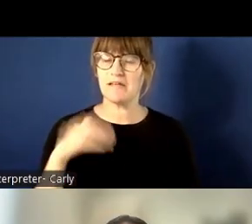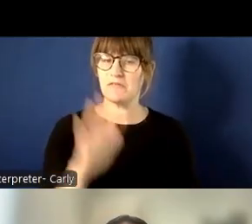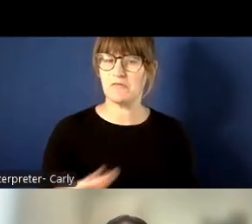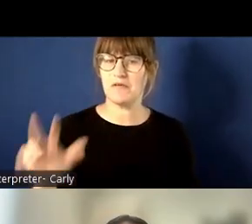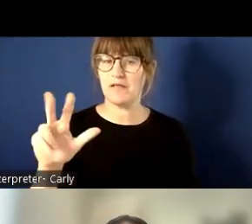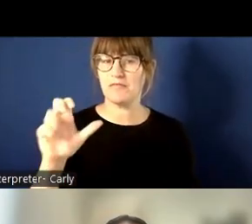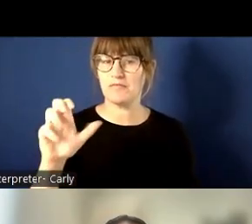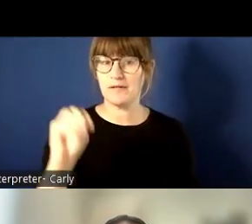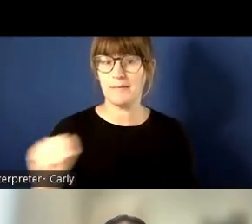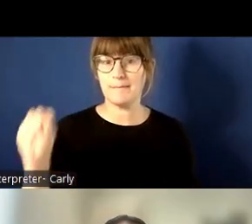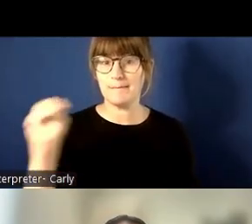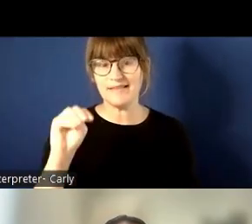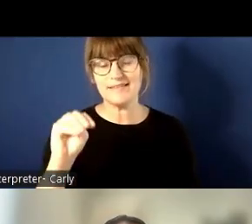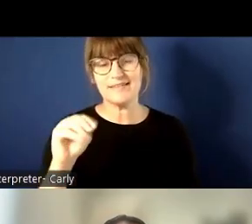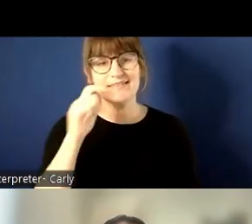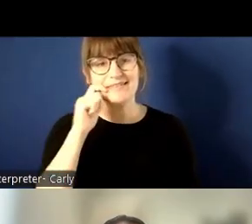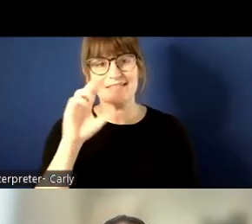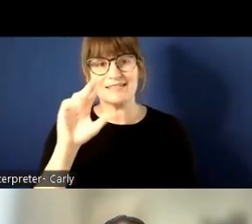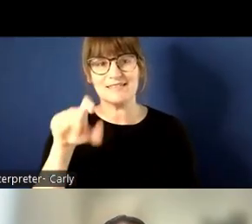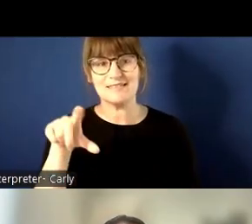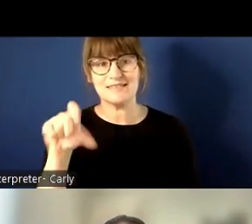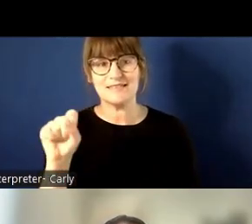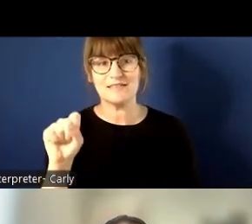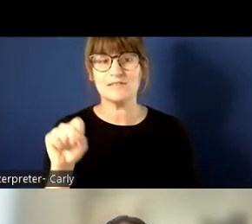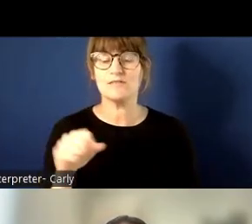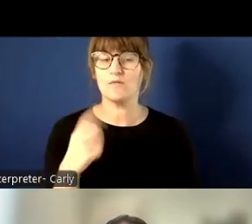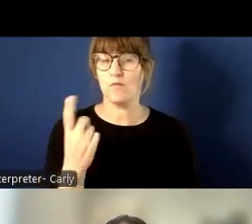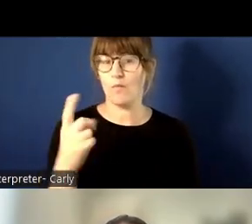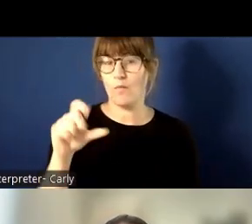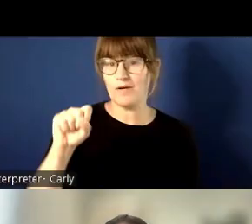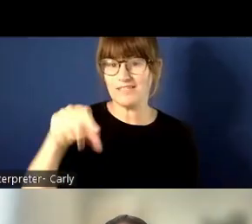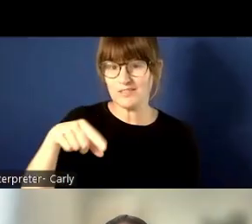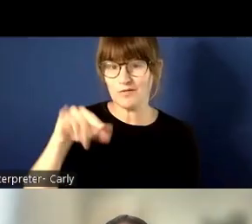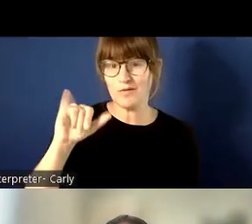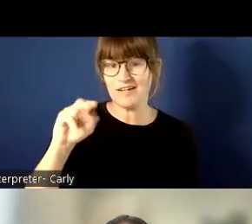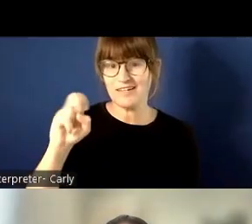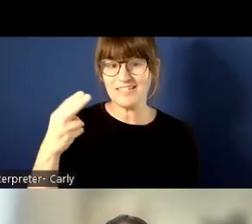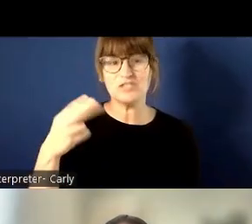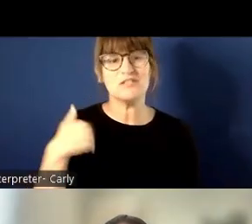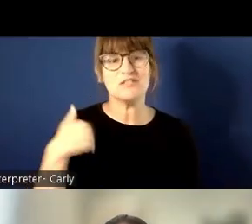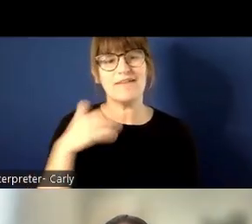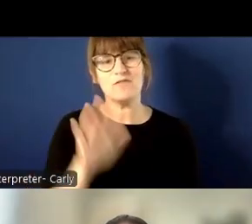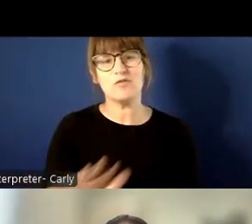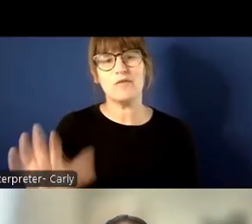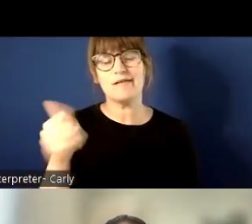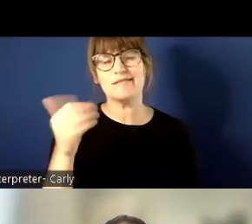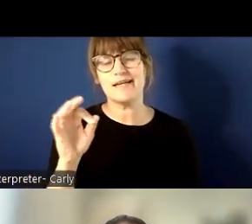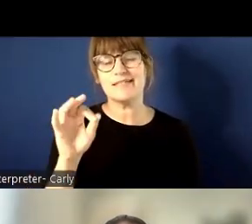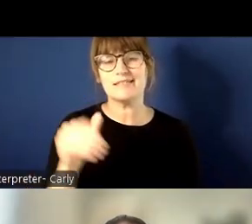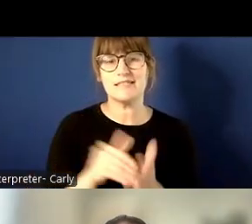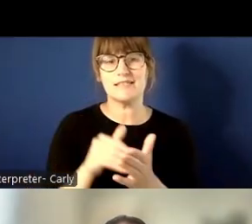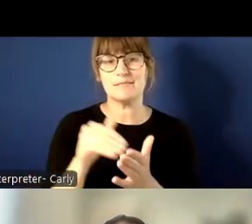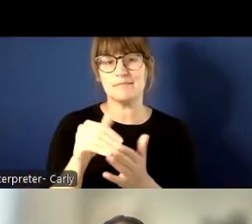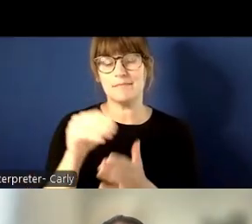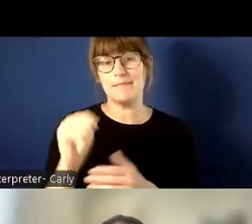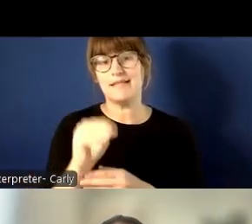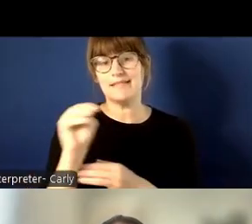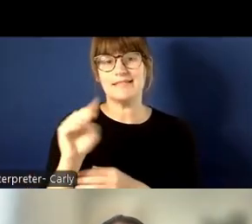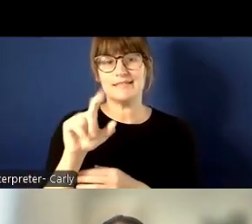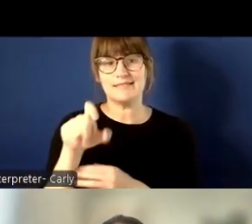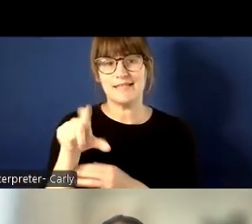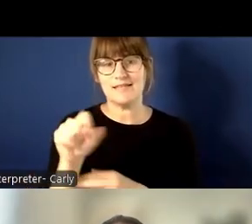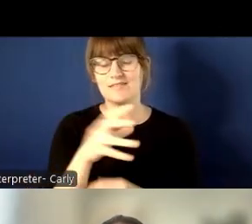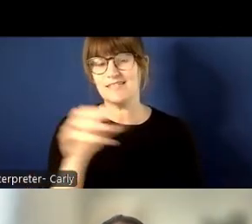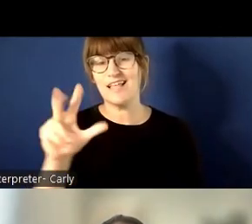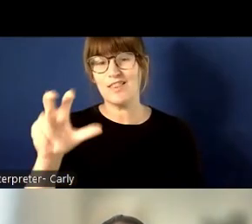skin cells. A single square inch of skin has about 19 million cells and 300 sweat glands. Your skin sheds about